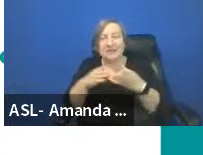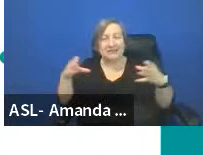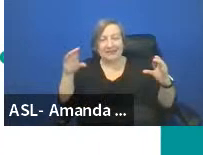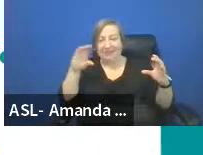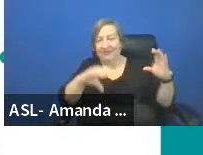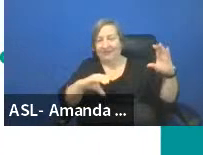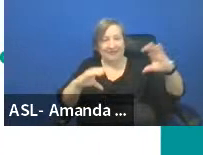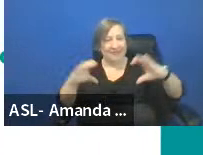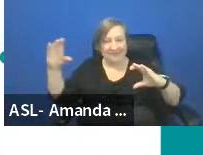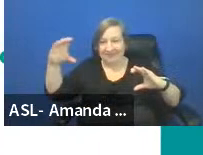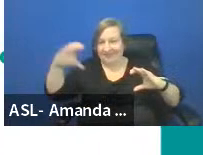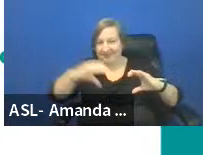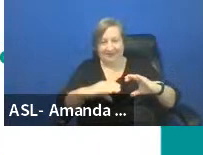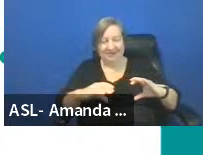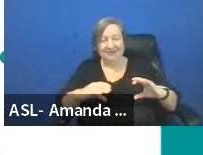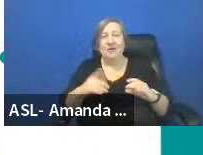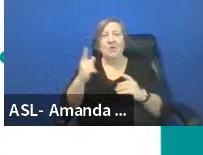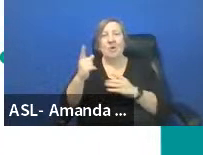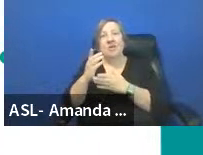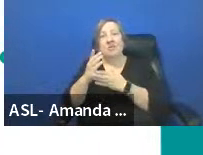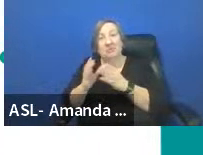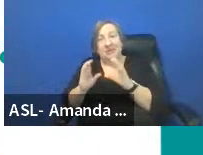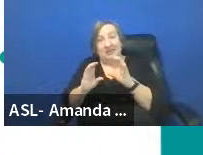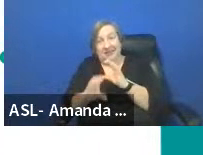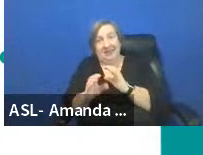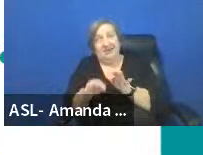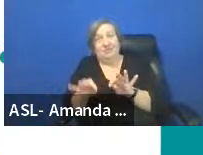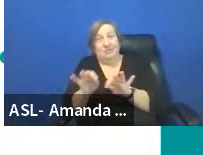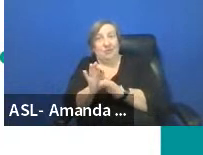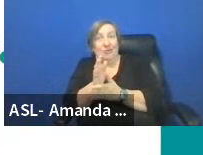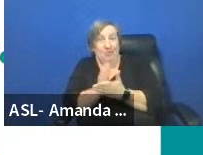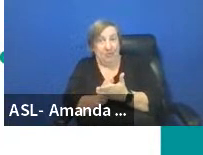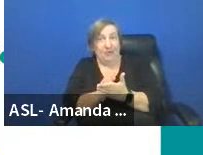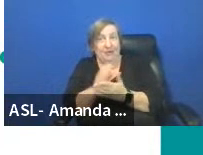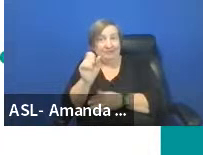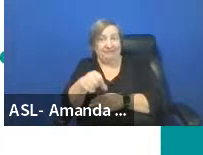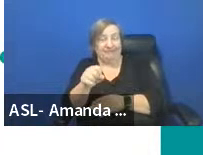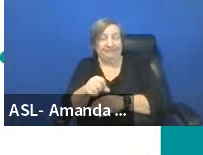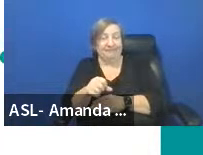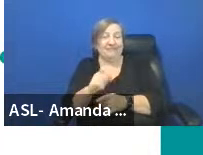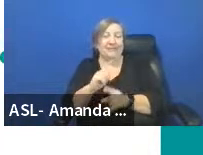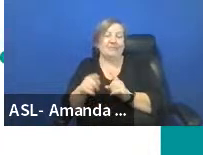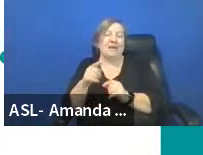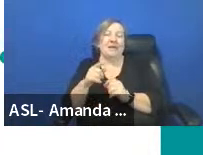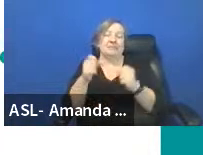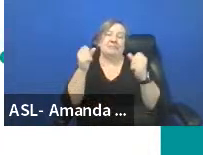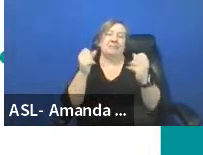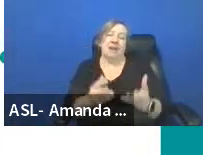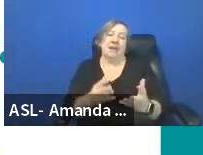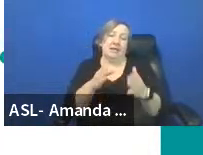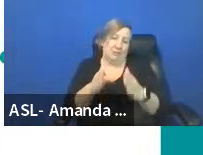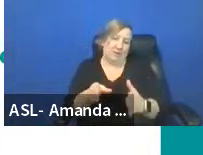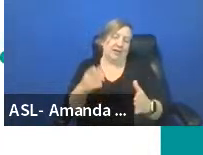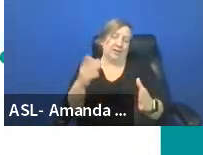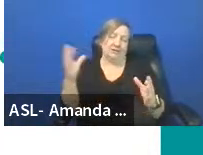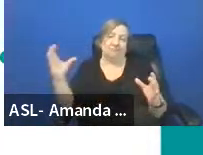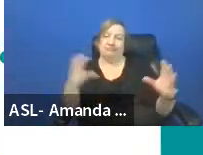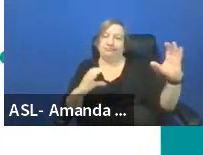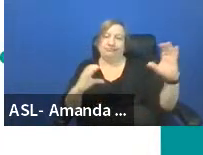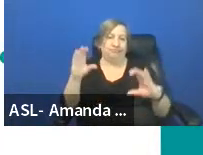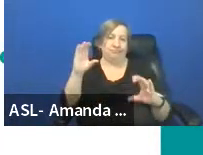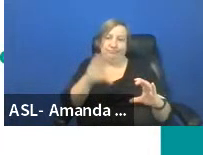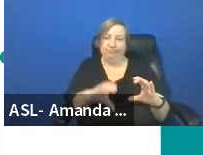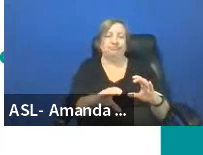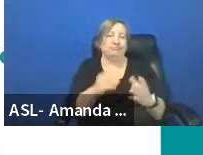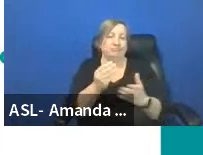pie. It is one piece, it is an important piece, but it is one among many. We have multiple funding sources that we're